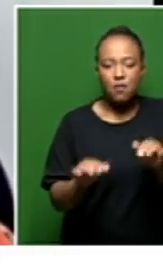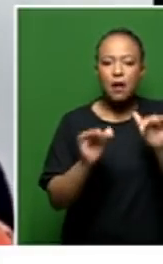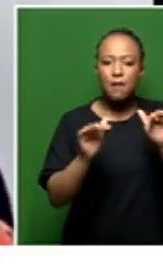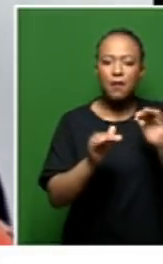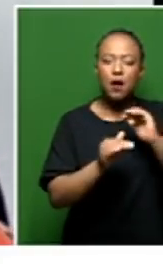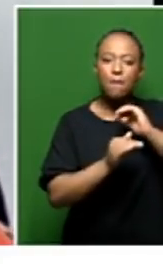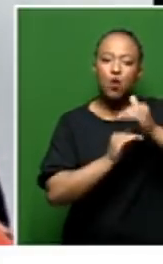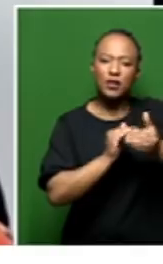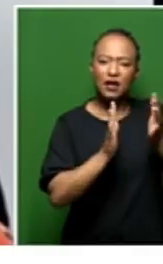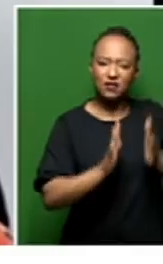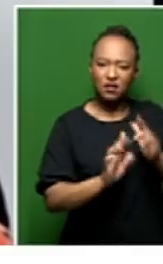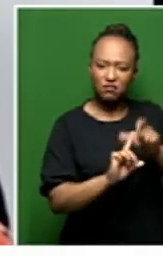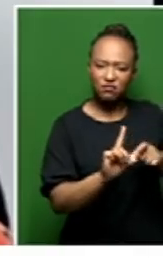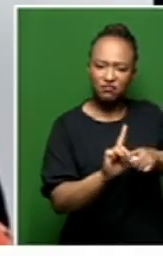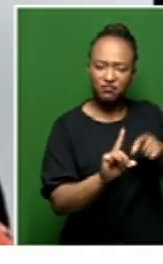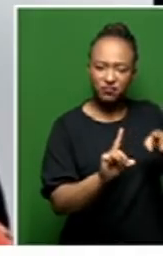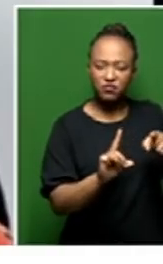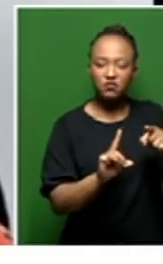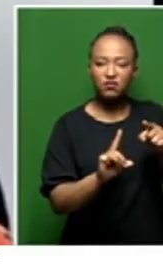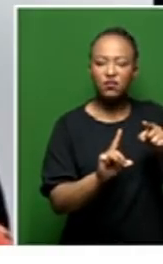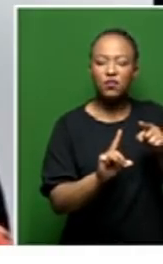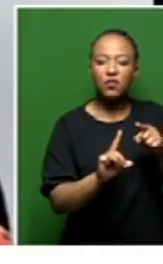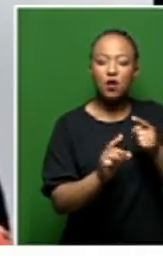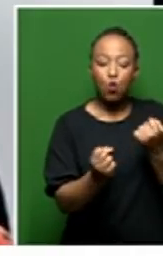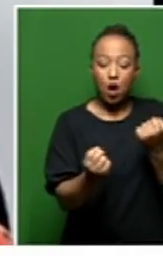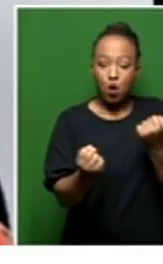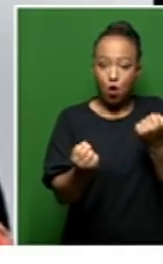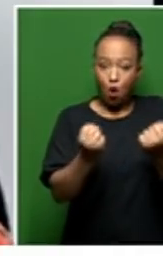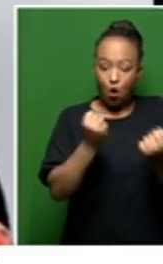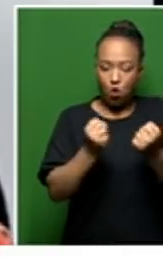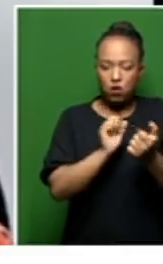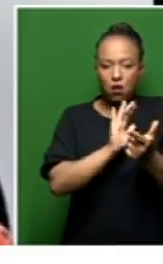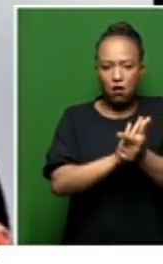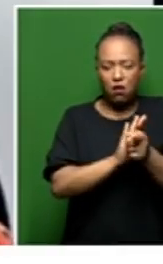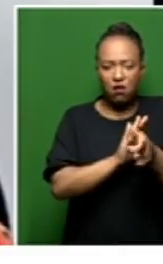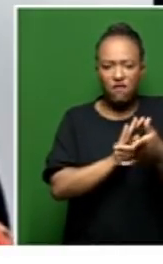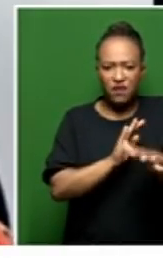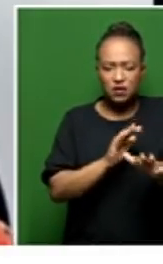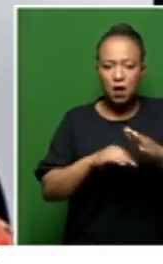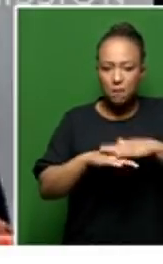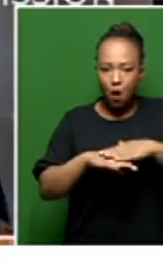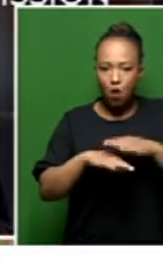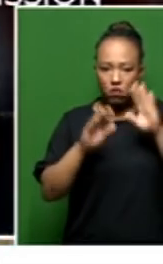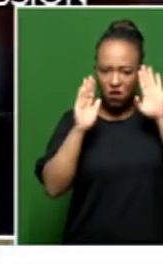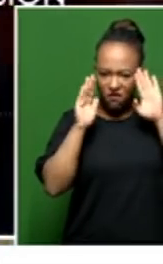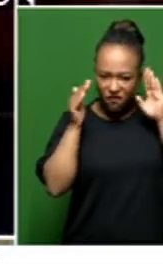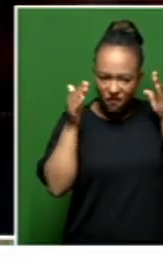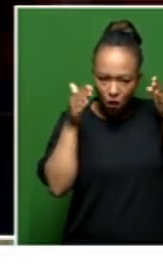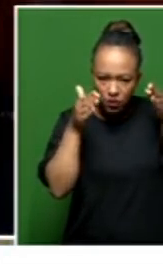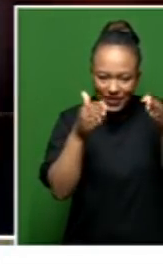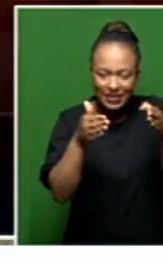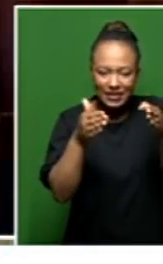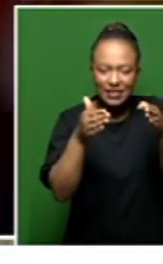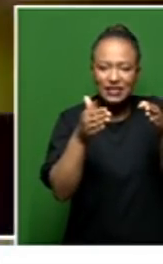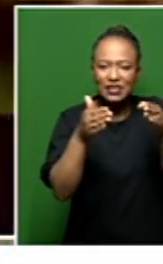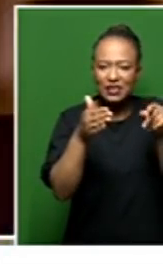Protector and endorsed by a court of law had a very narrow focus. It was just